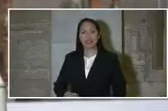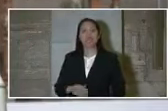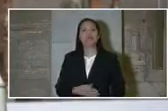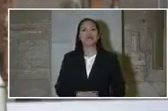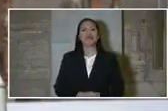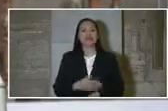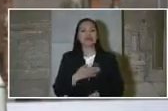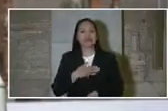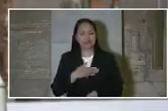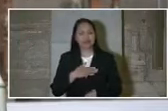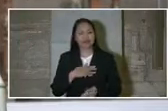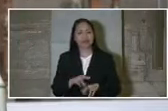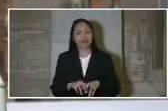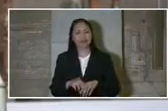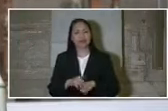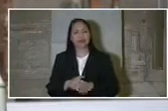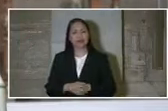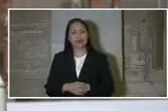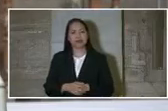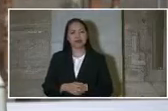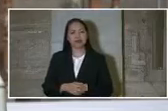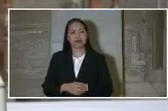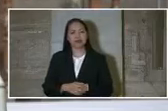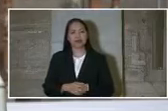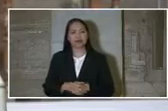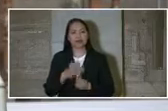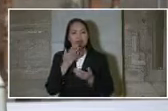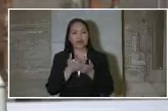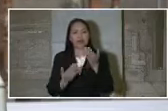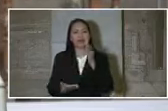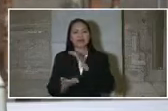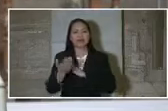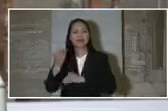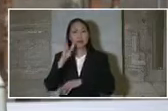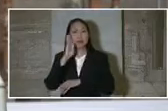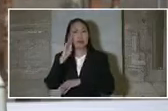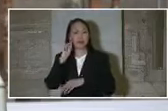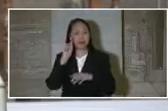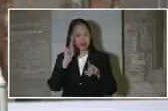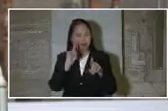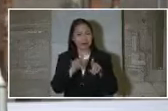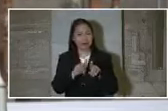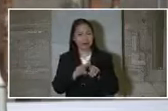seated. Good morning, my dear brothers and sisters.